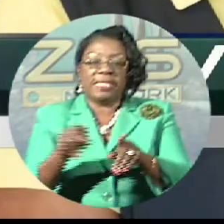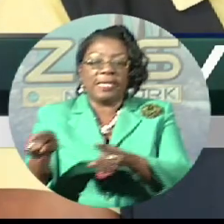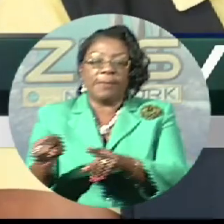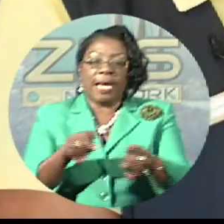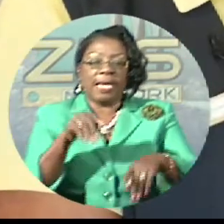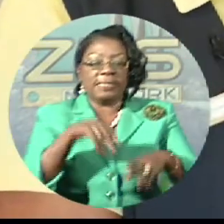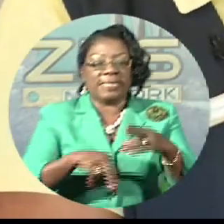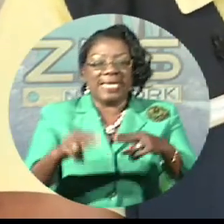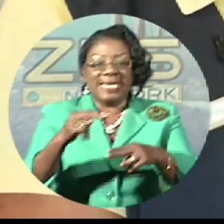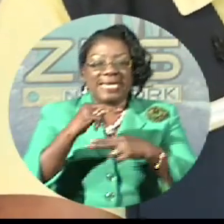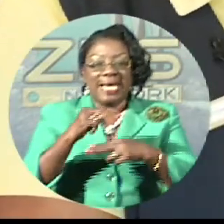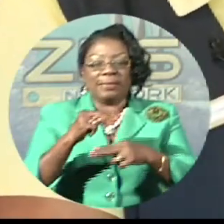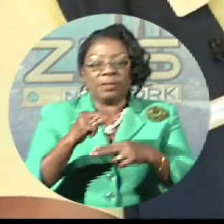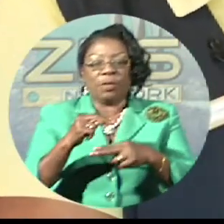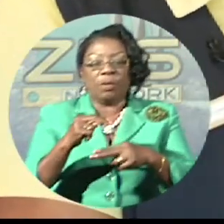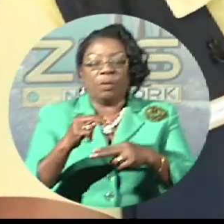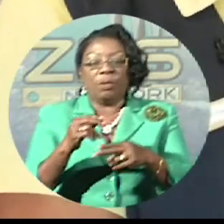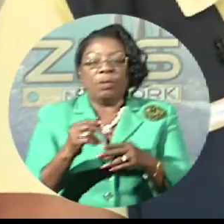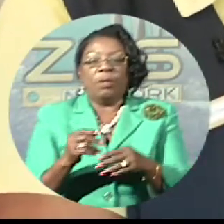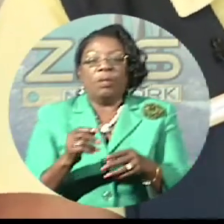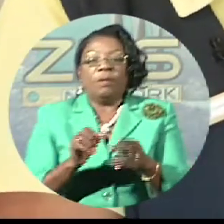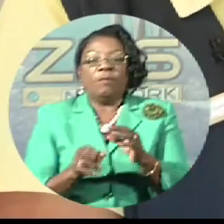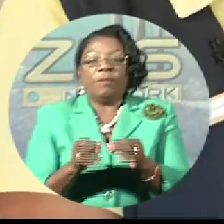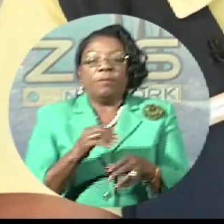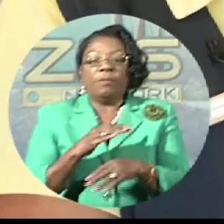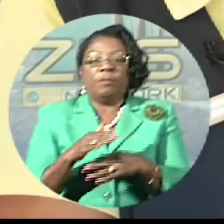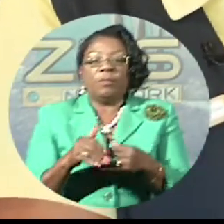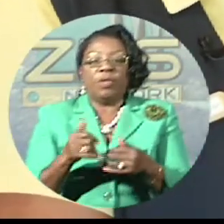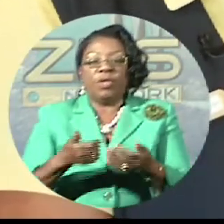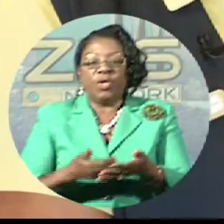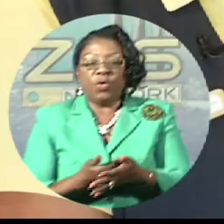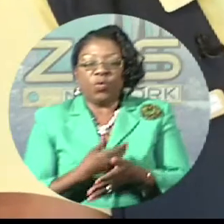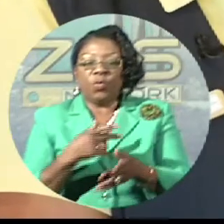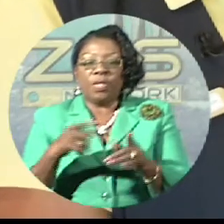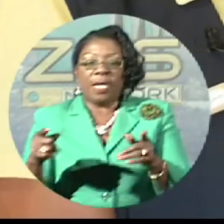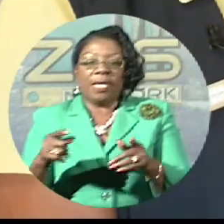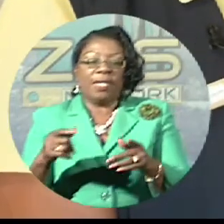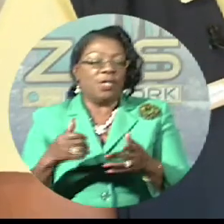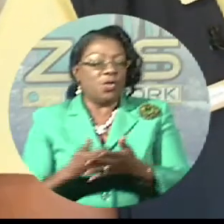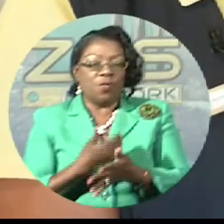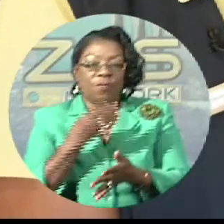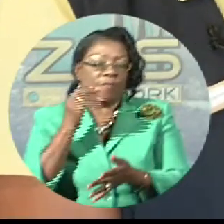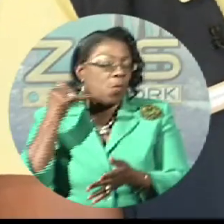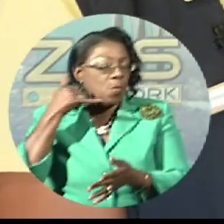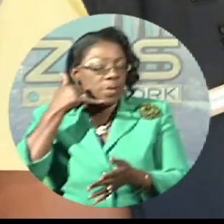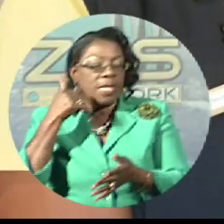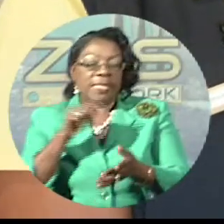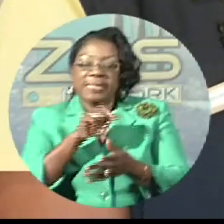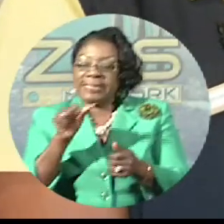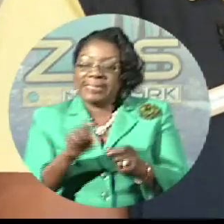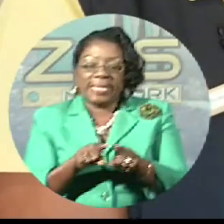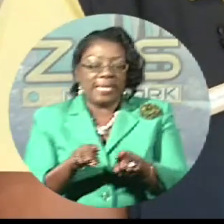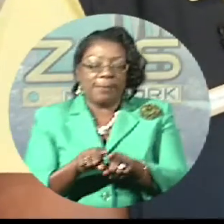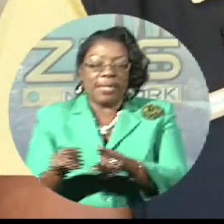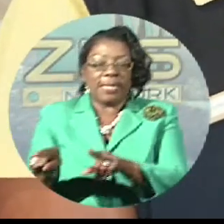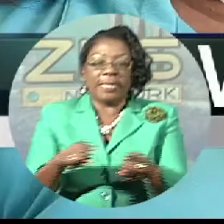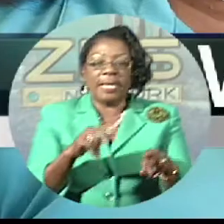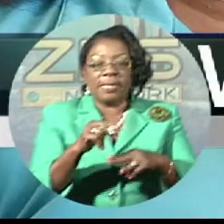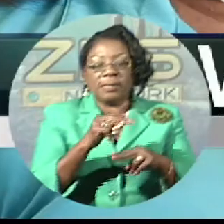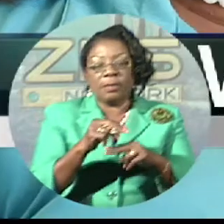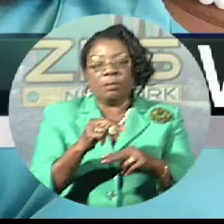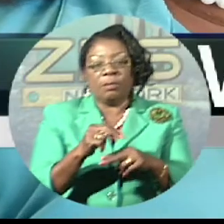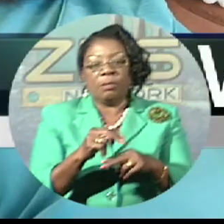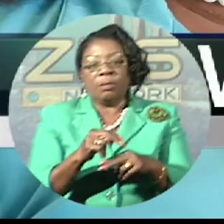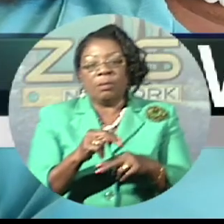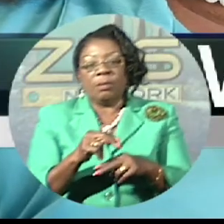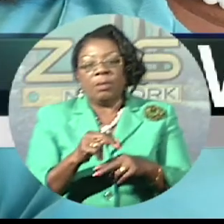We offer all services from postpaid to new wireline services to sales of devices to accessories. I